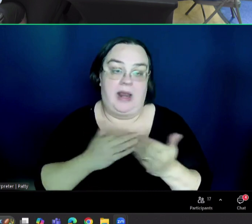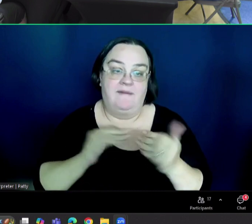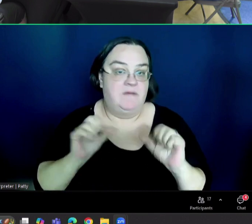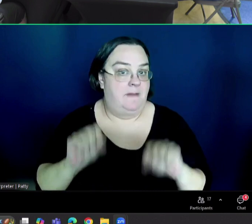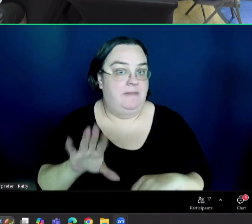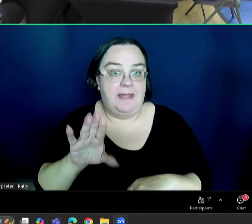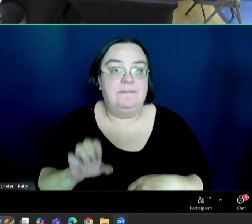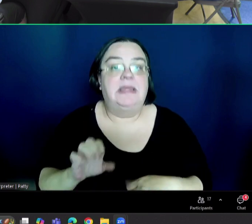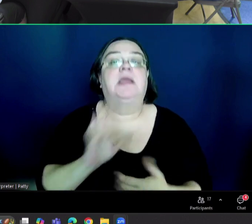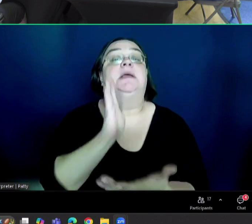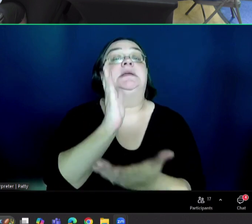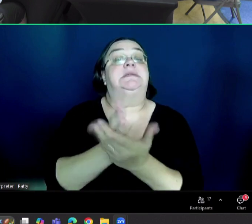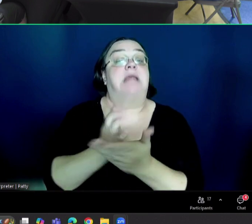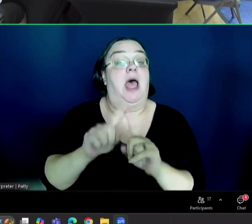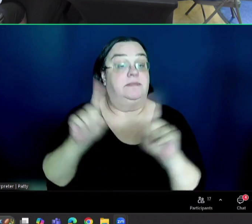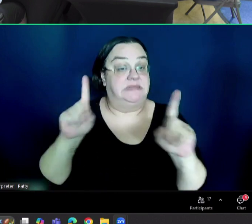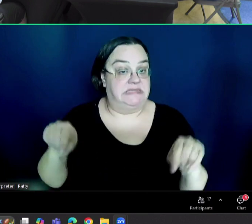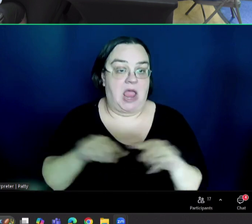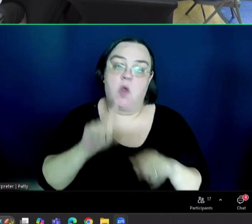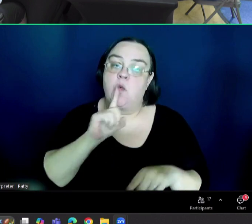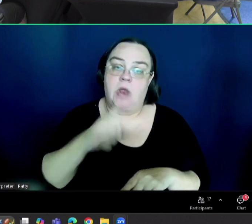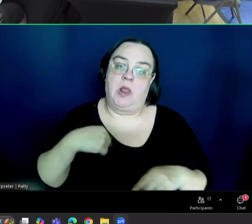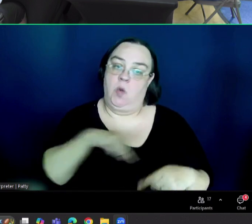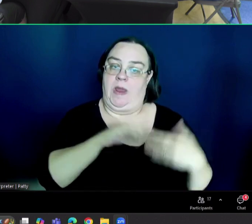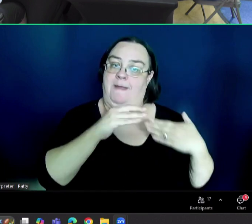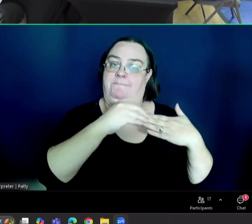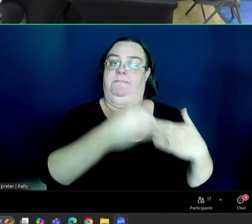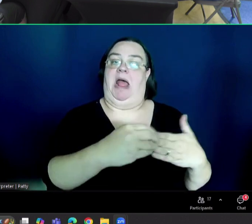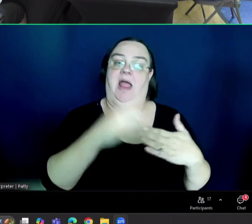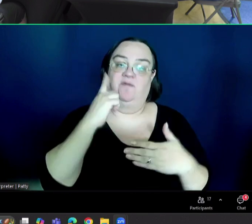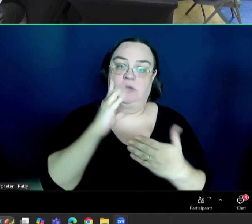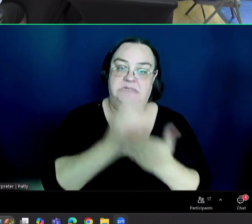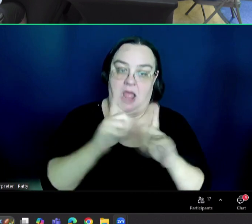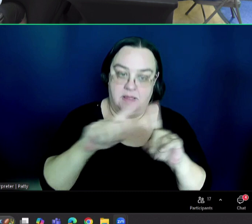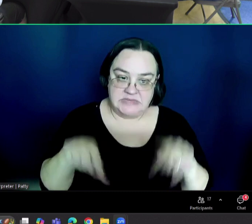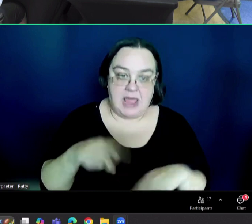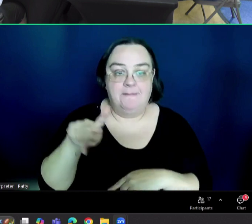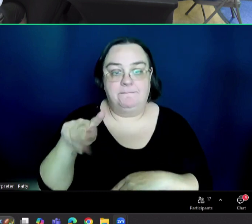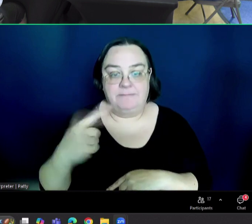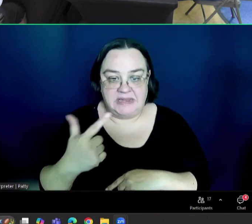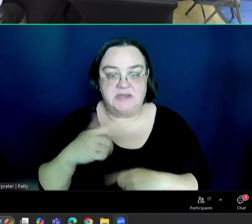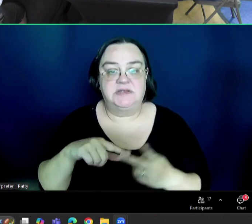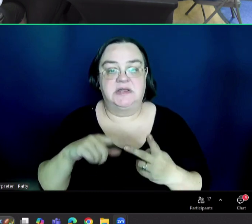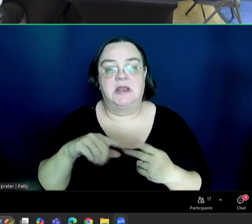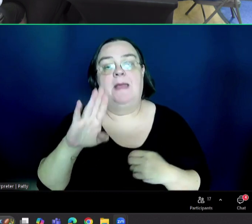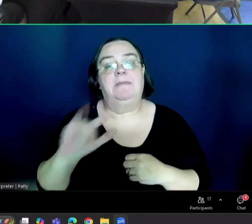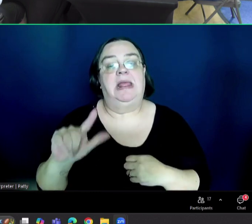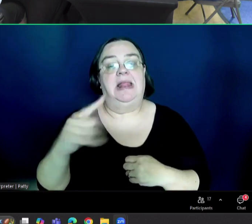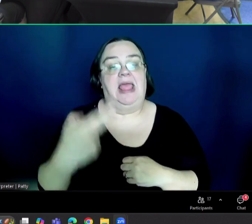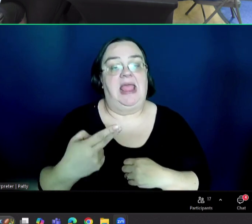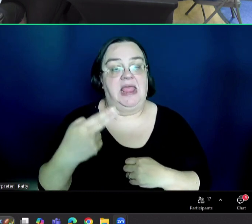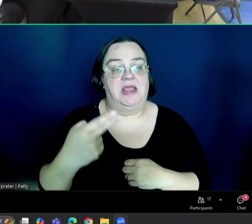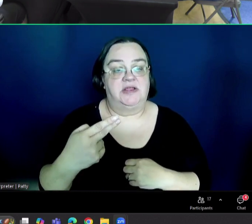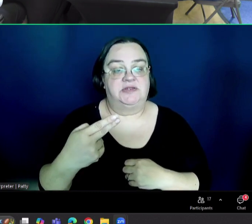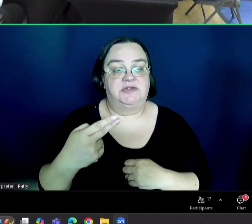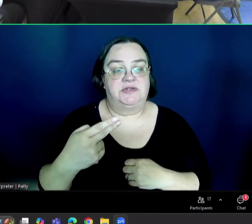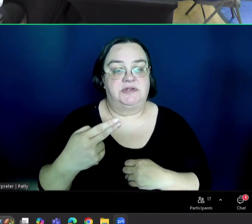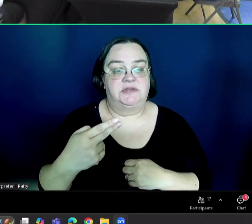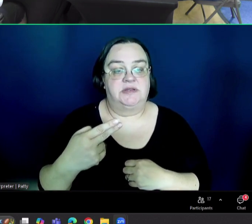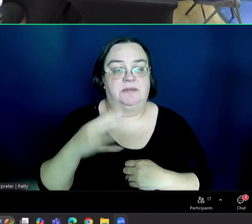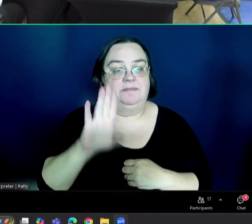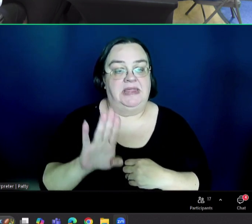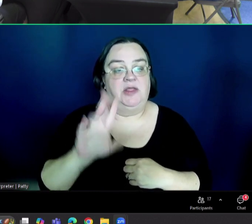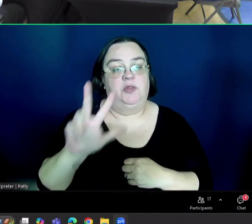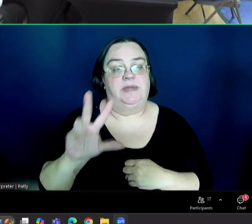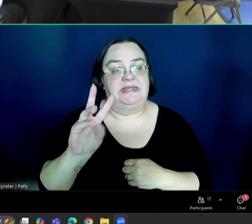Stop sign, we really are the pioneers of stop sign, right? In PG County, Bill HB 364 was really the beginning of stop